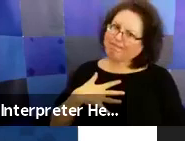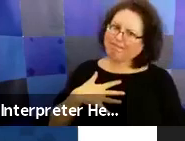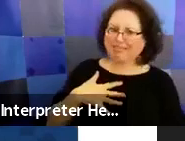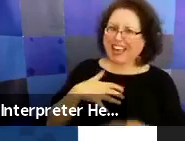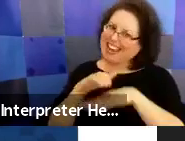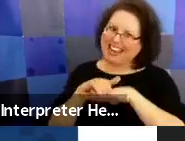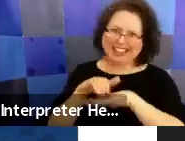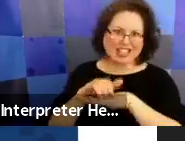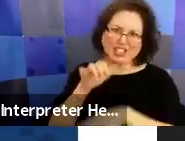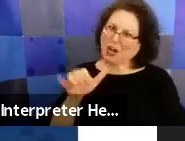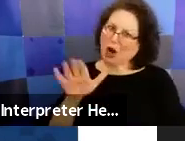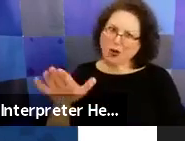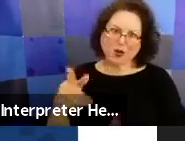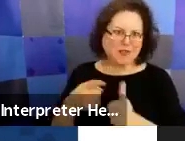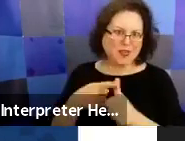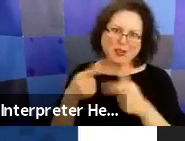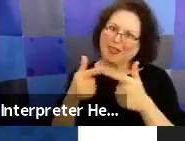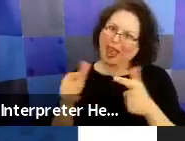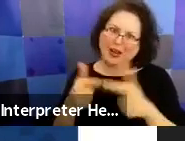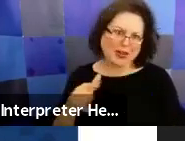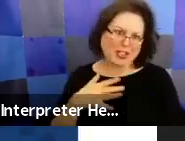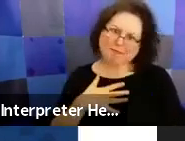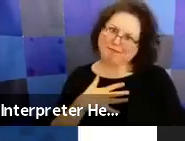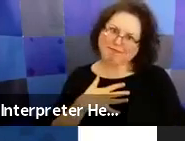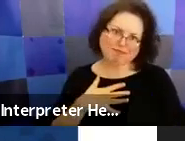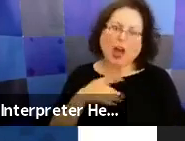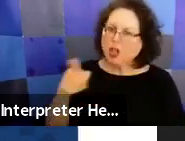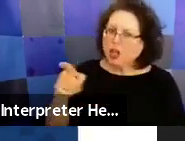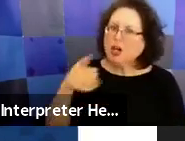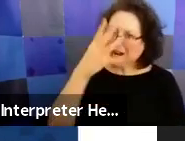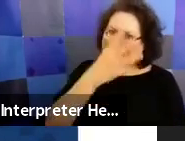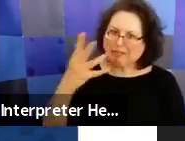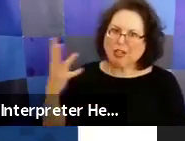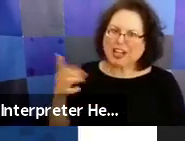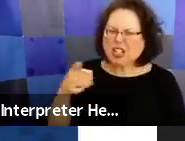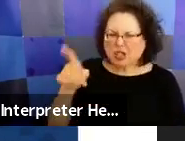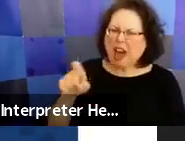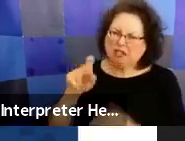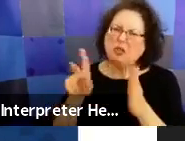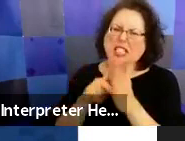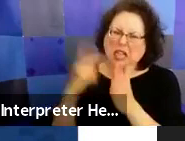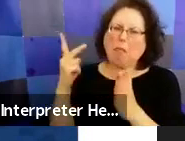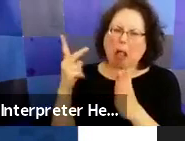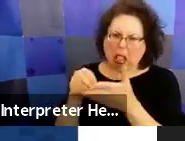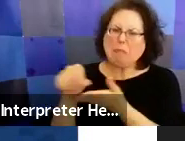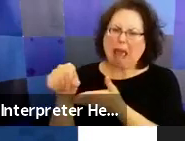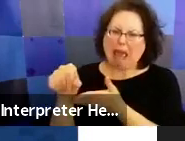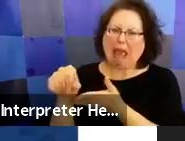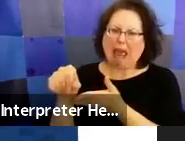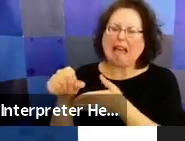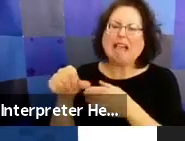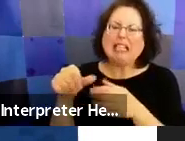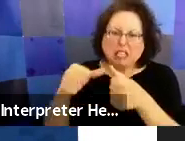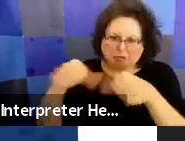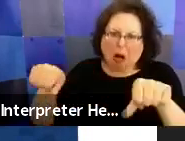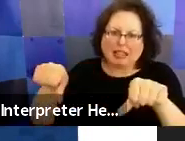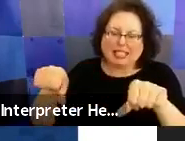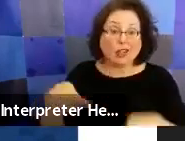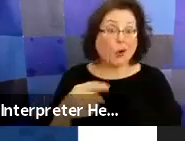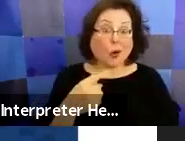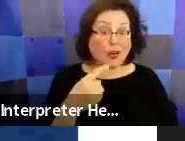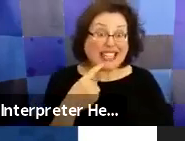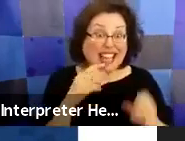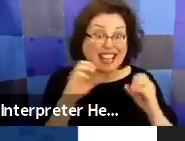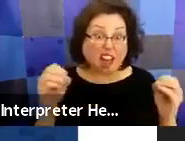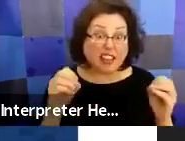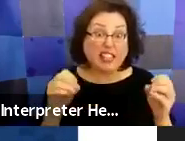first language or because, you know, you're an immigrant or a refugee, you have to pay twice the security deposit. Or they don't even say that to you and they just